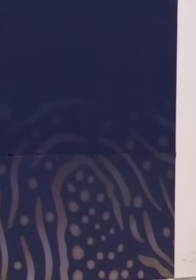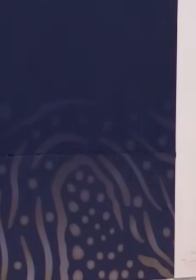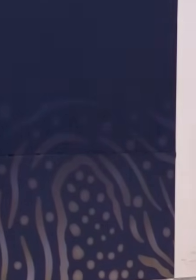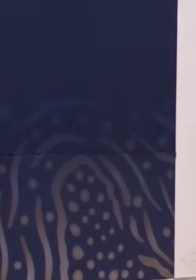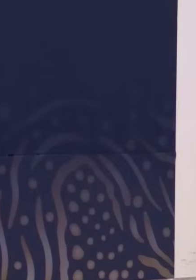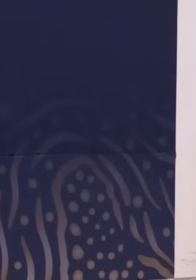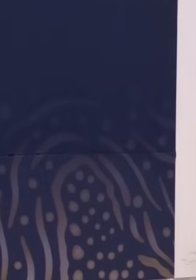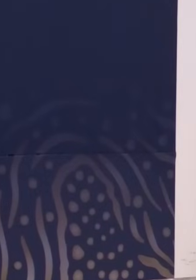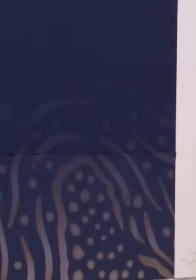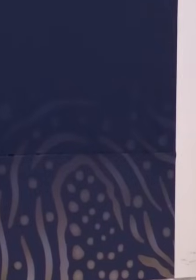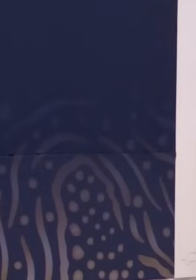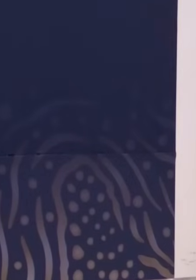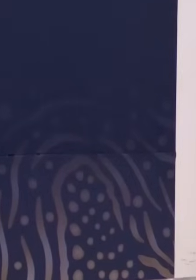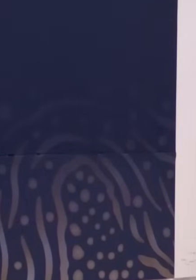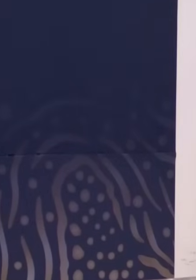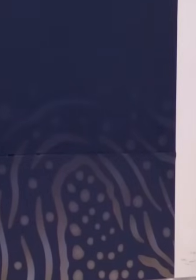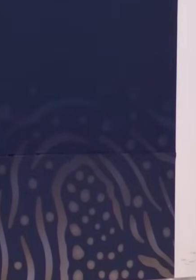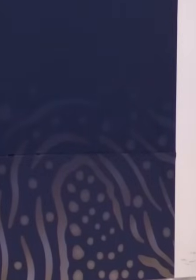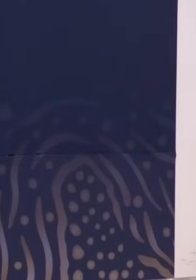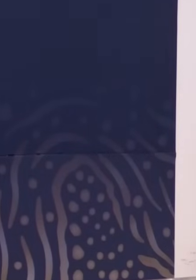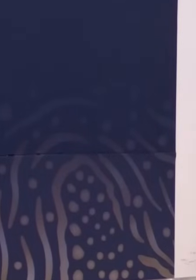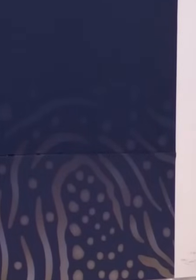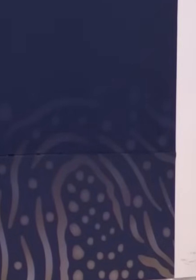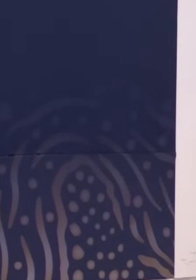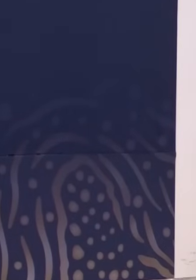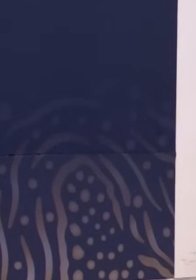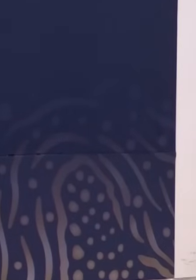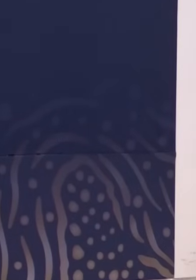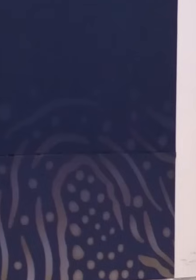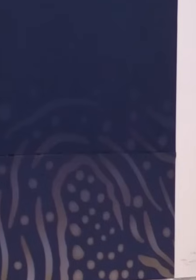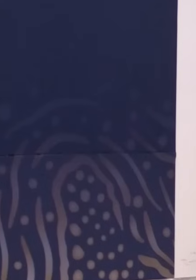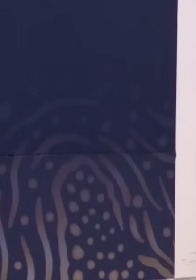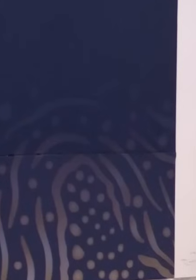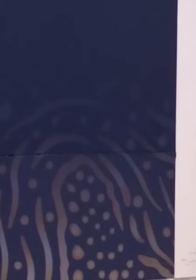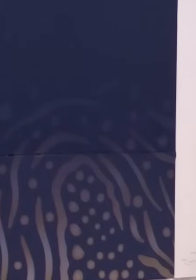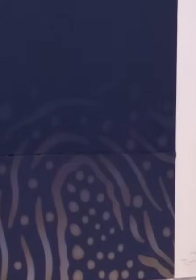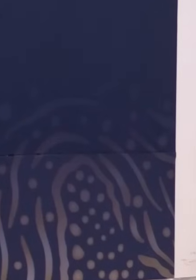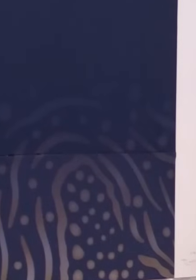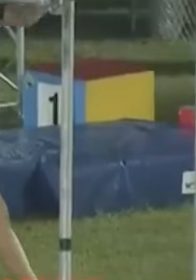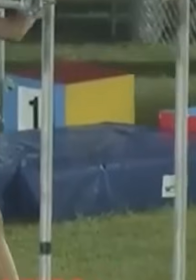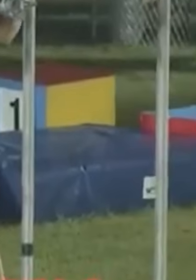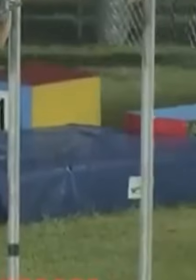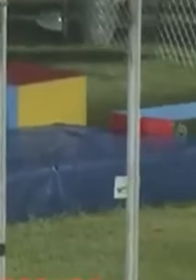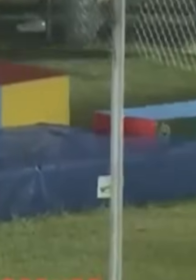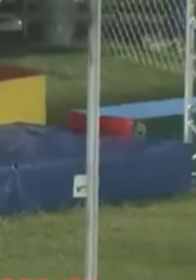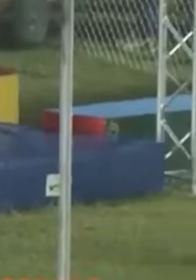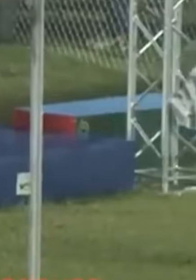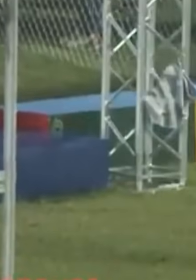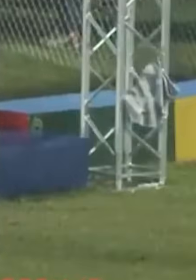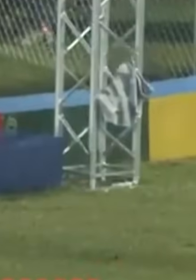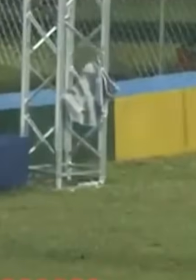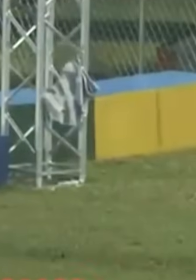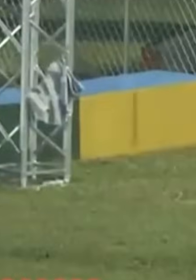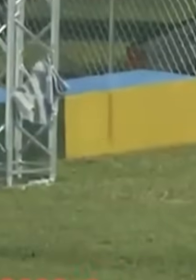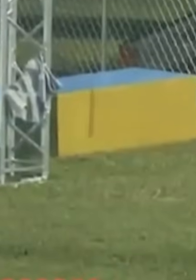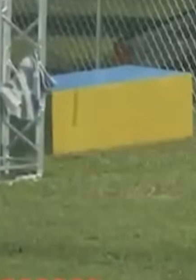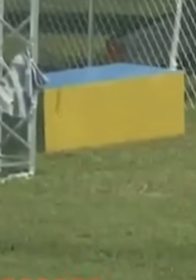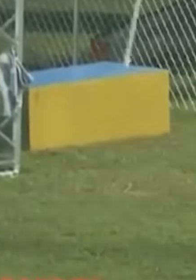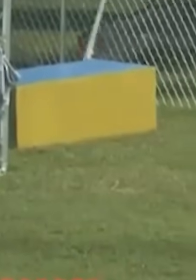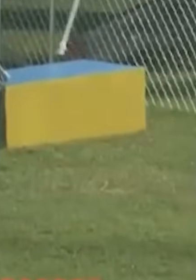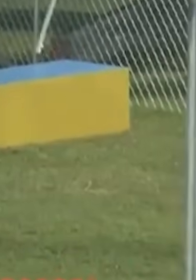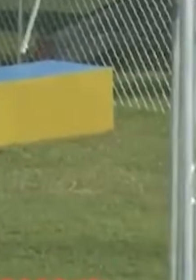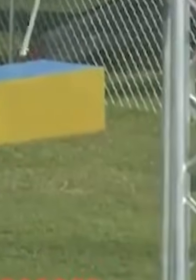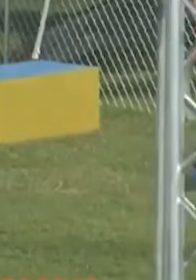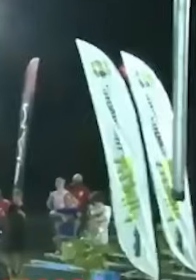their final preparations as they gear up for that August 16th, 17th weekend. Also fielding a strong contingent is